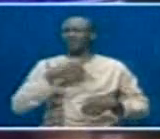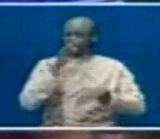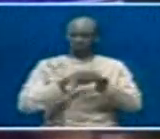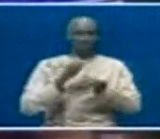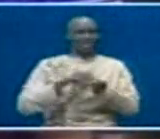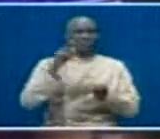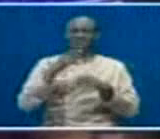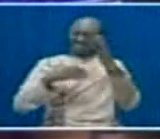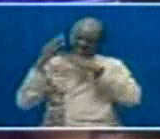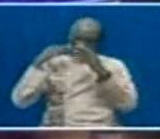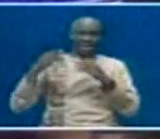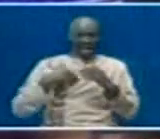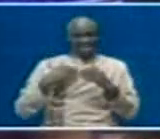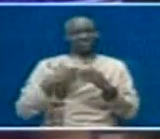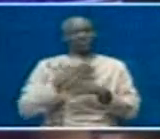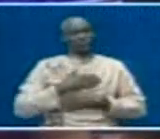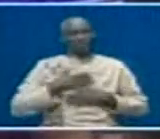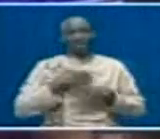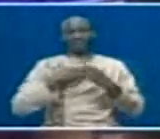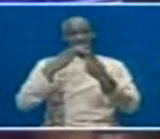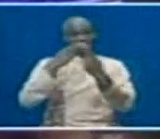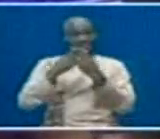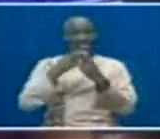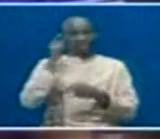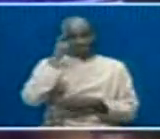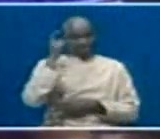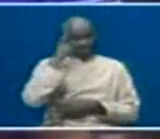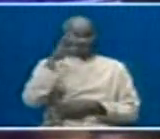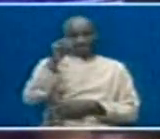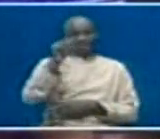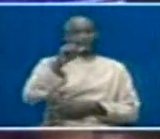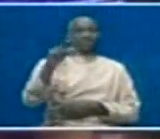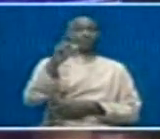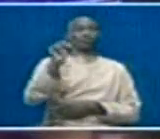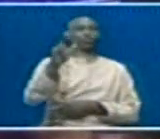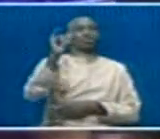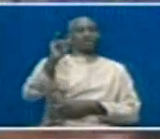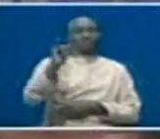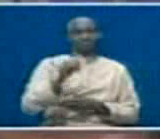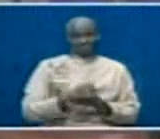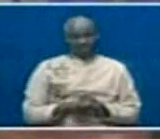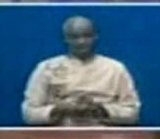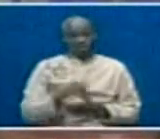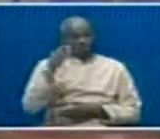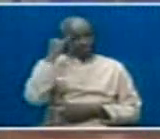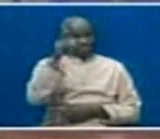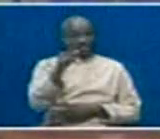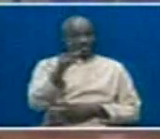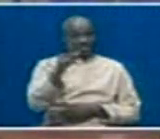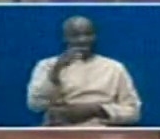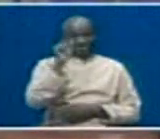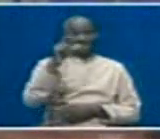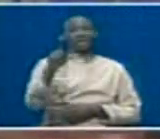wealth of history and heritage. Hashtag remembering Mazrui. I tell you. Now, can you imagine Sal